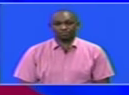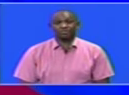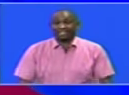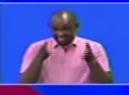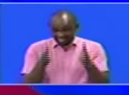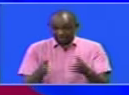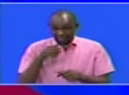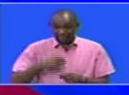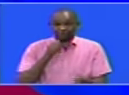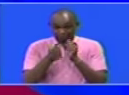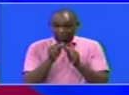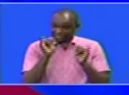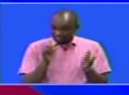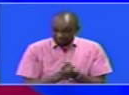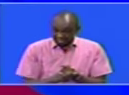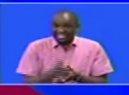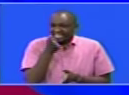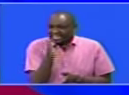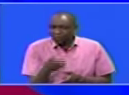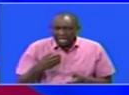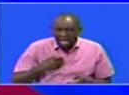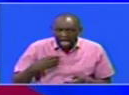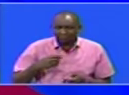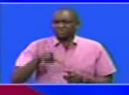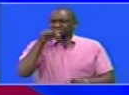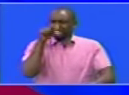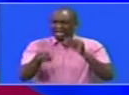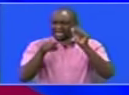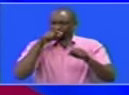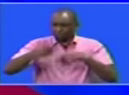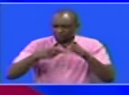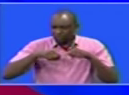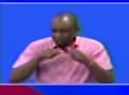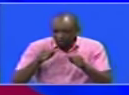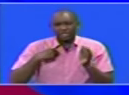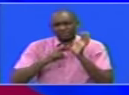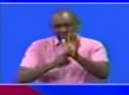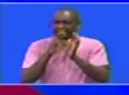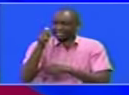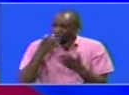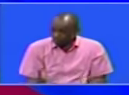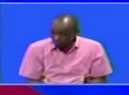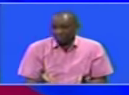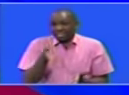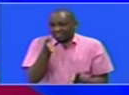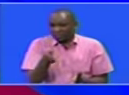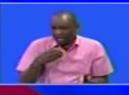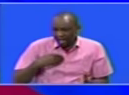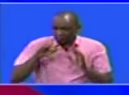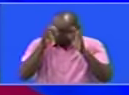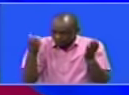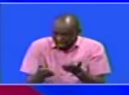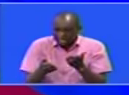Right, and let's take some sports news now and the selection process to pick the team that will represent the country in this year's edition of the